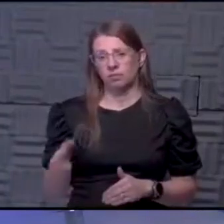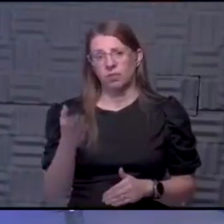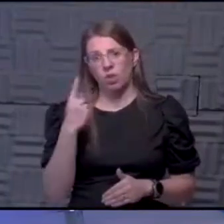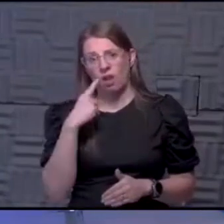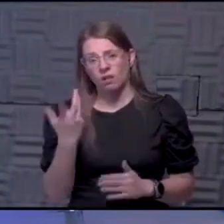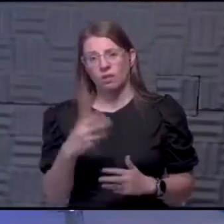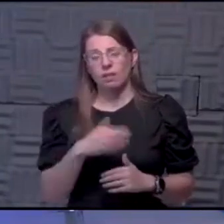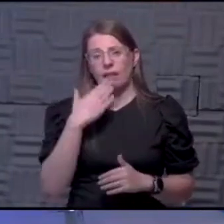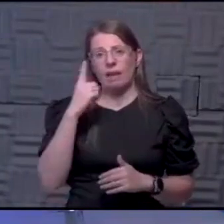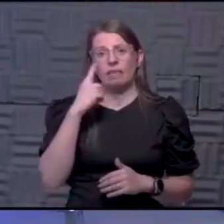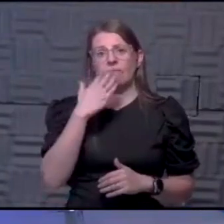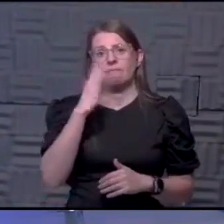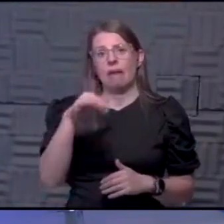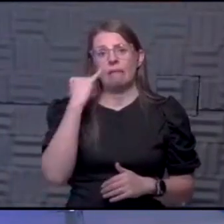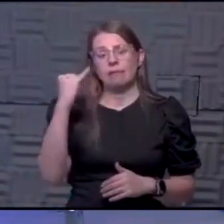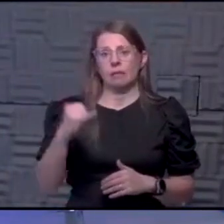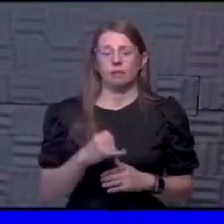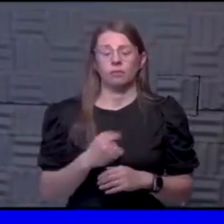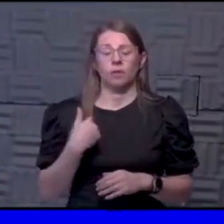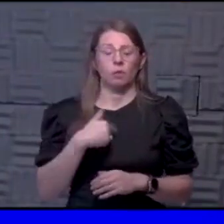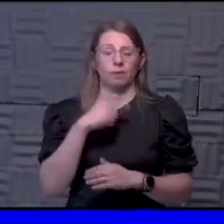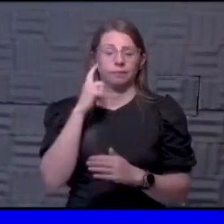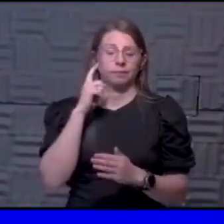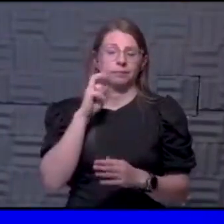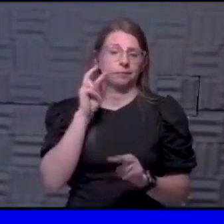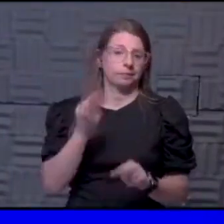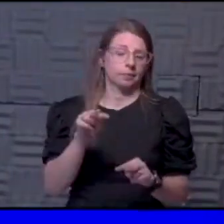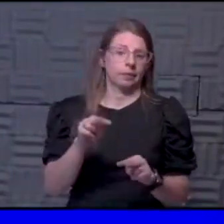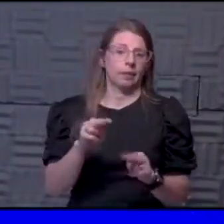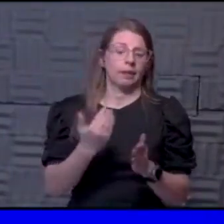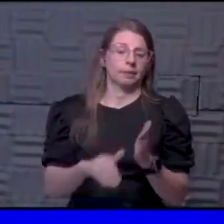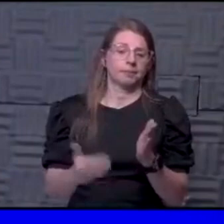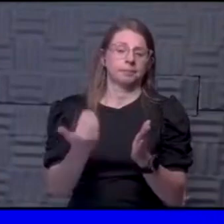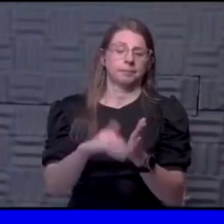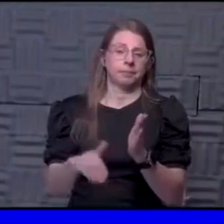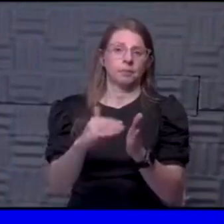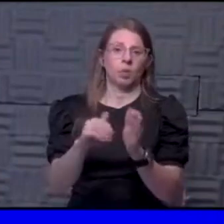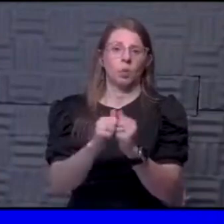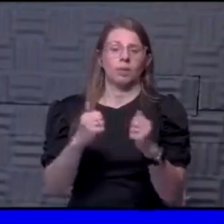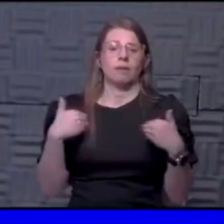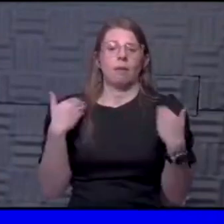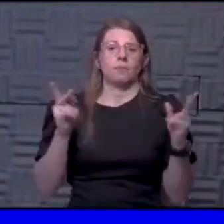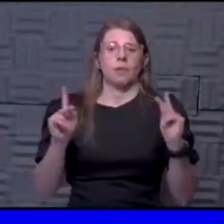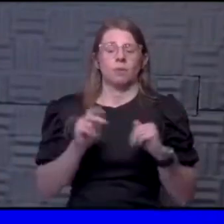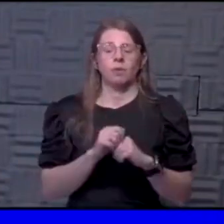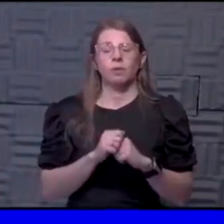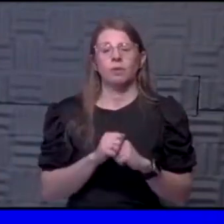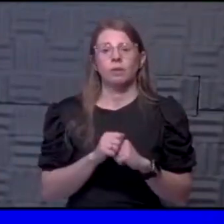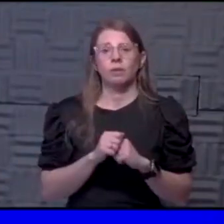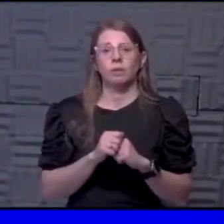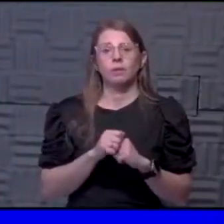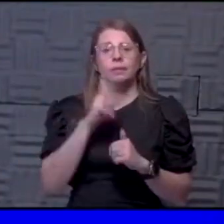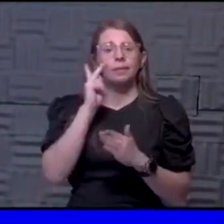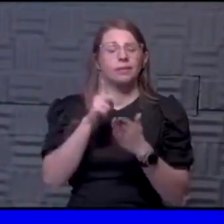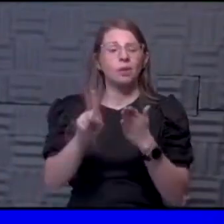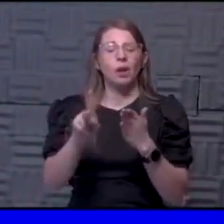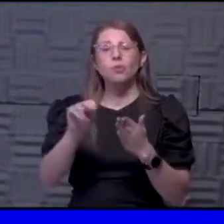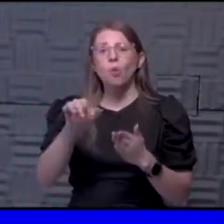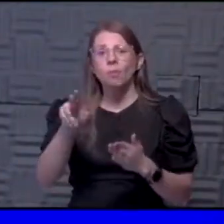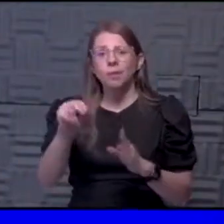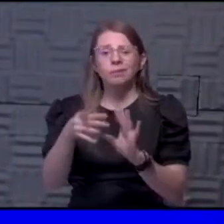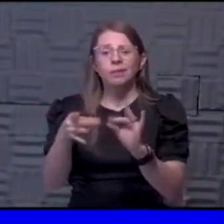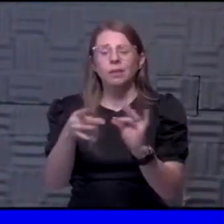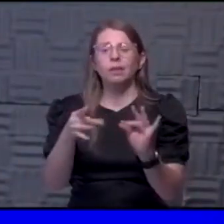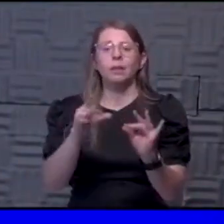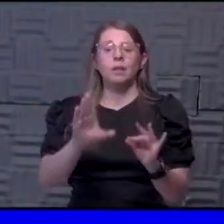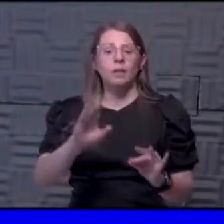I think it's a bad idea. We've seen it time and again with young people because, just as Secretary Norman said, their risk of severe